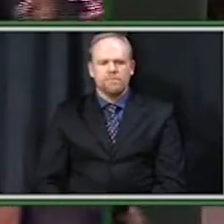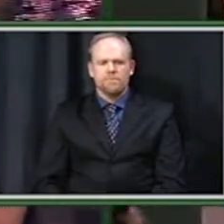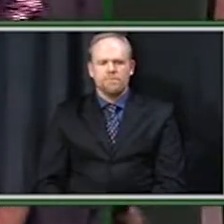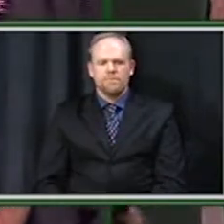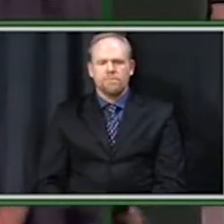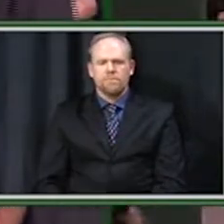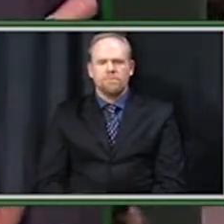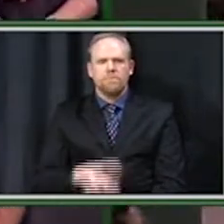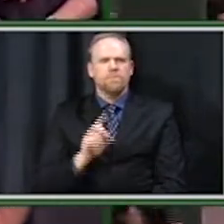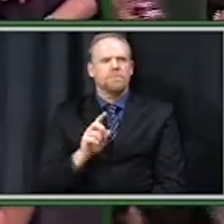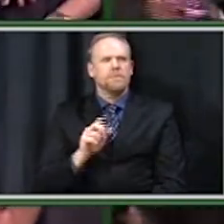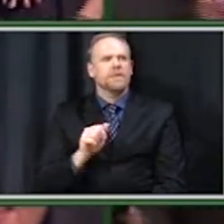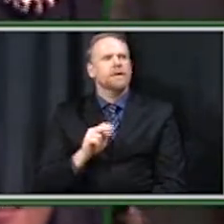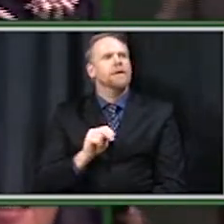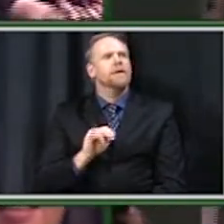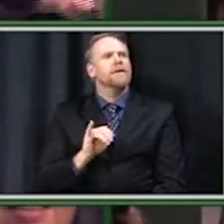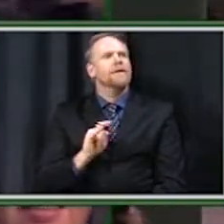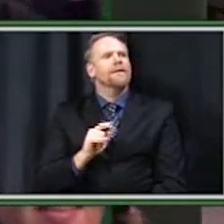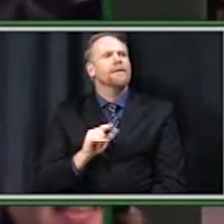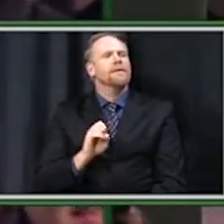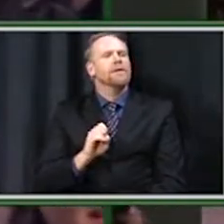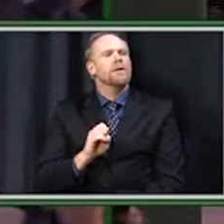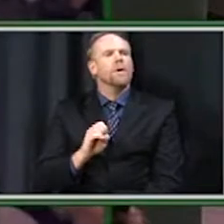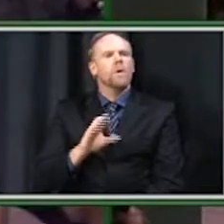Danielle Cordon.